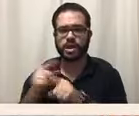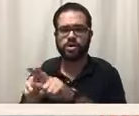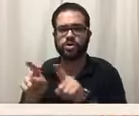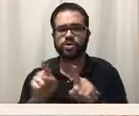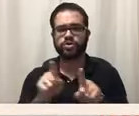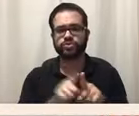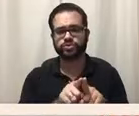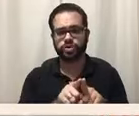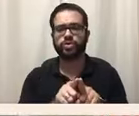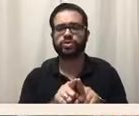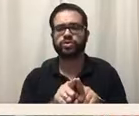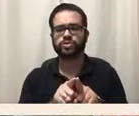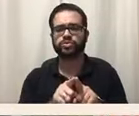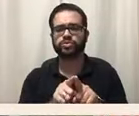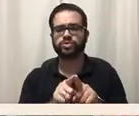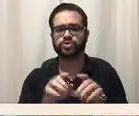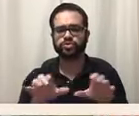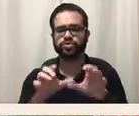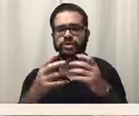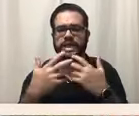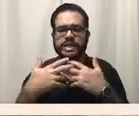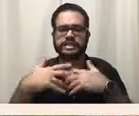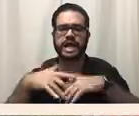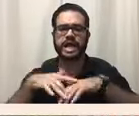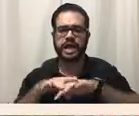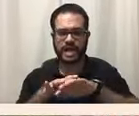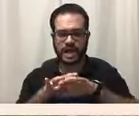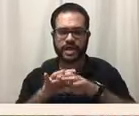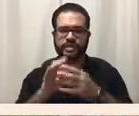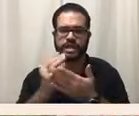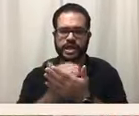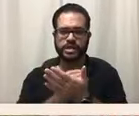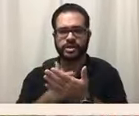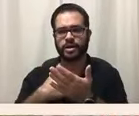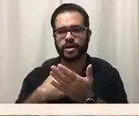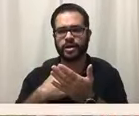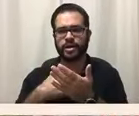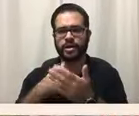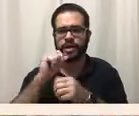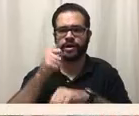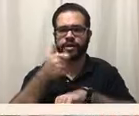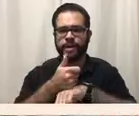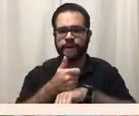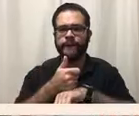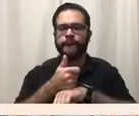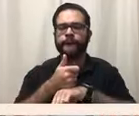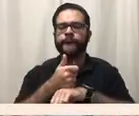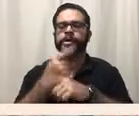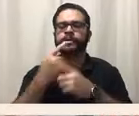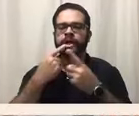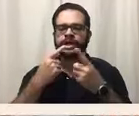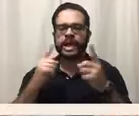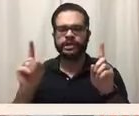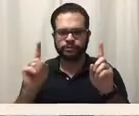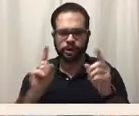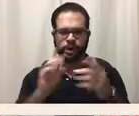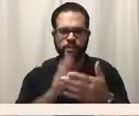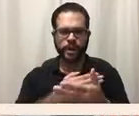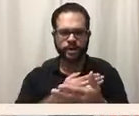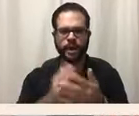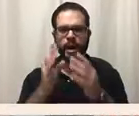the adaptive lessons where I create a successful musical experience based off the